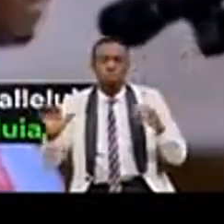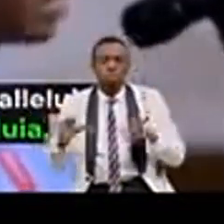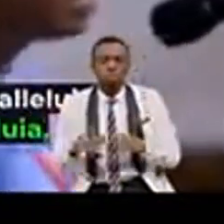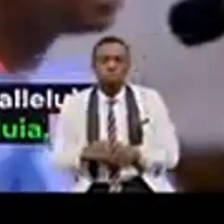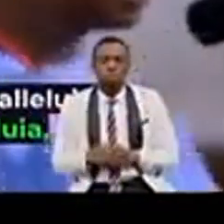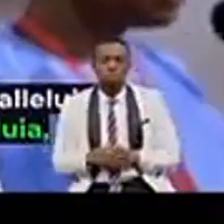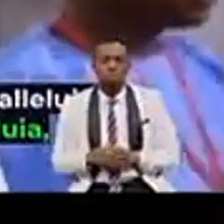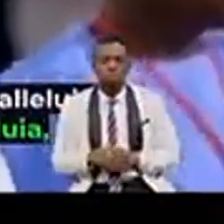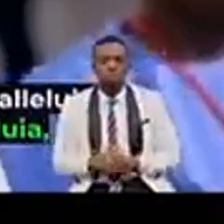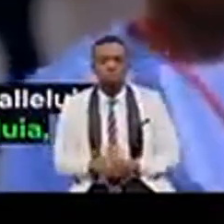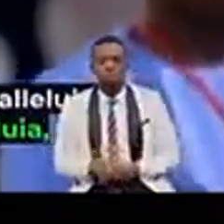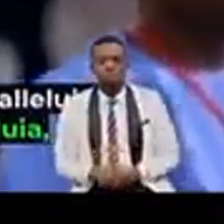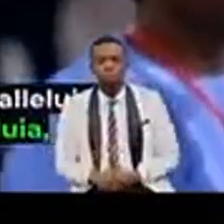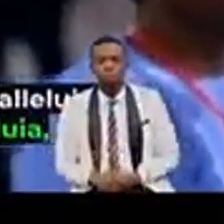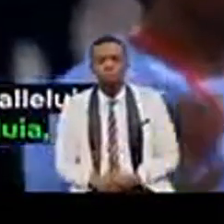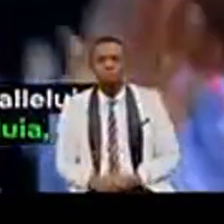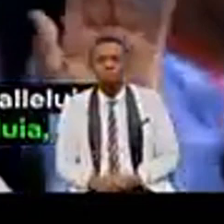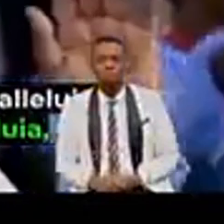Hallelujah!